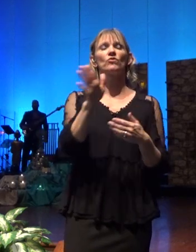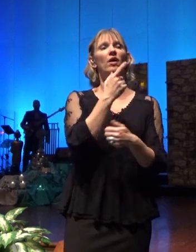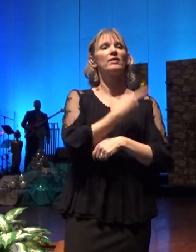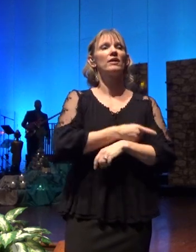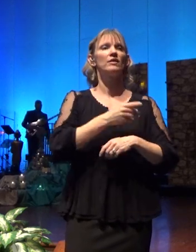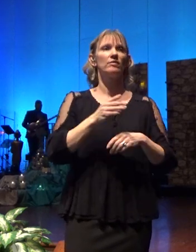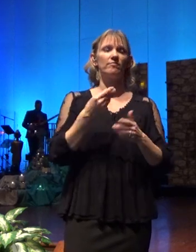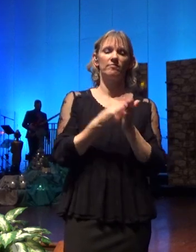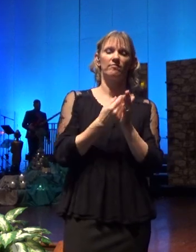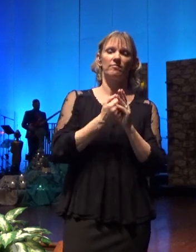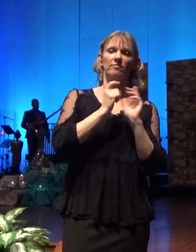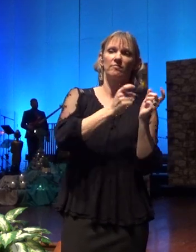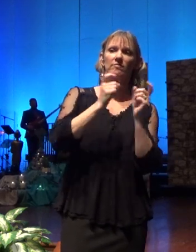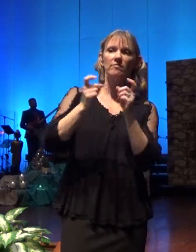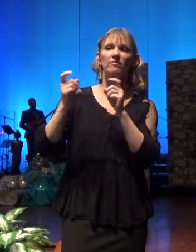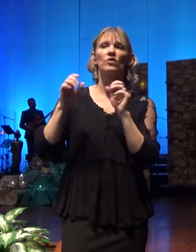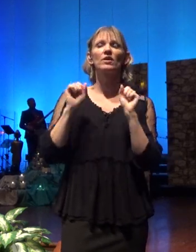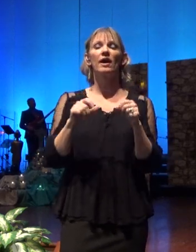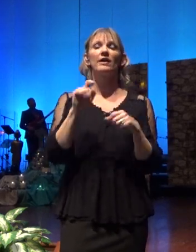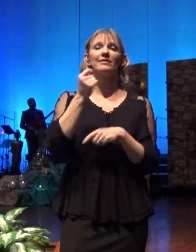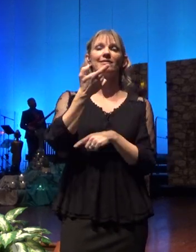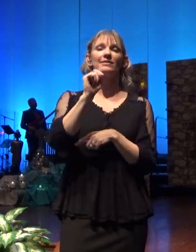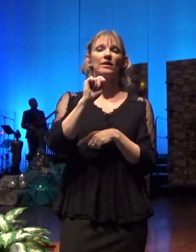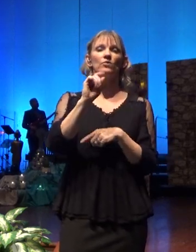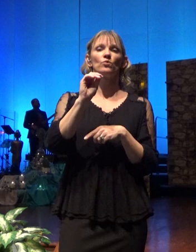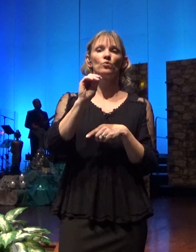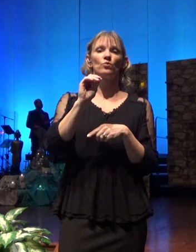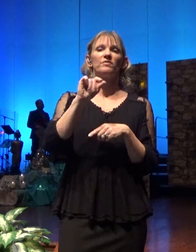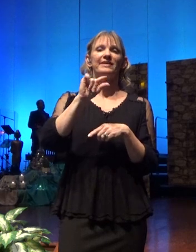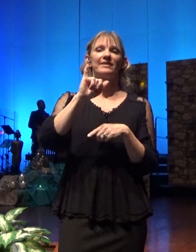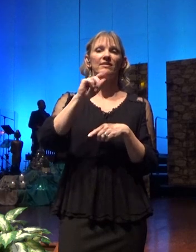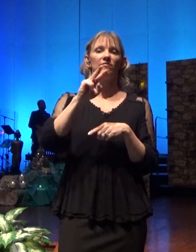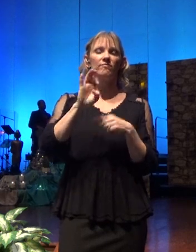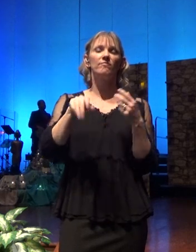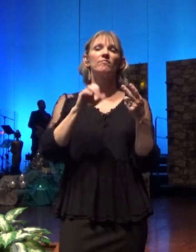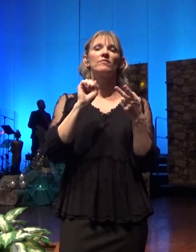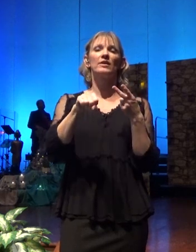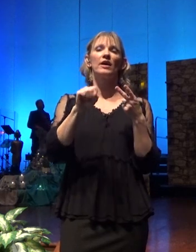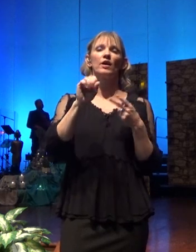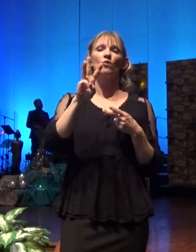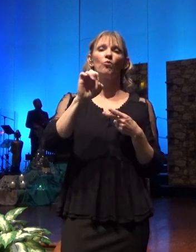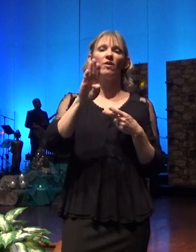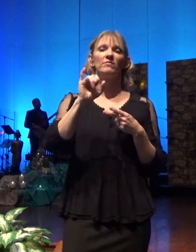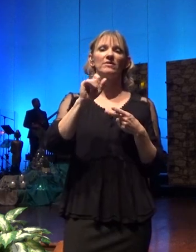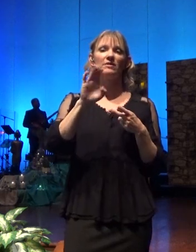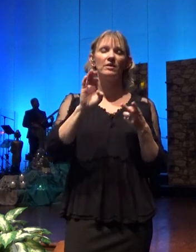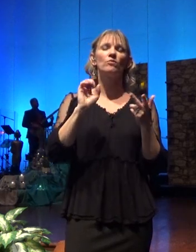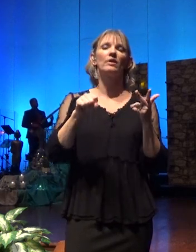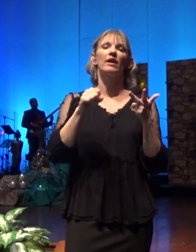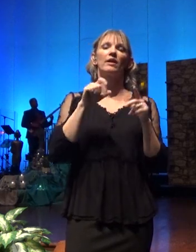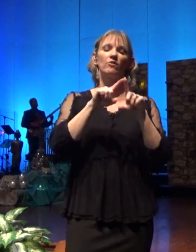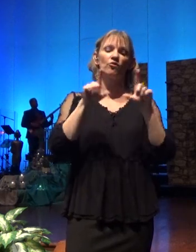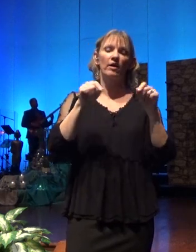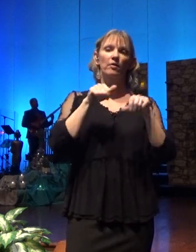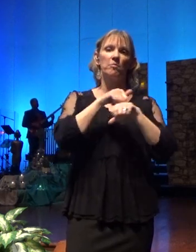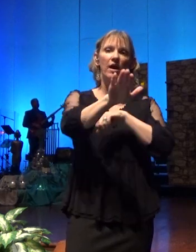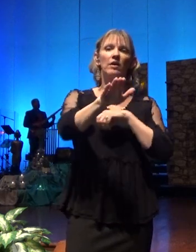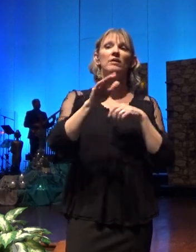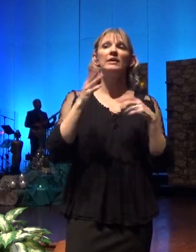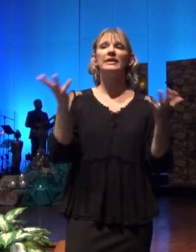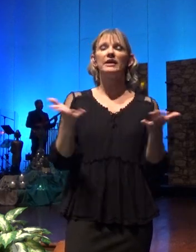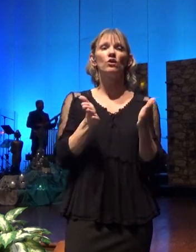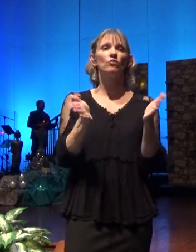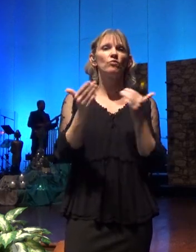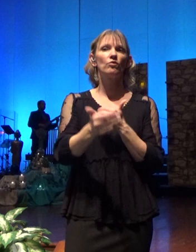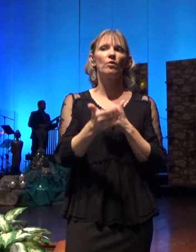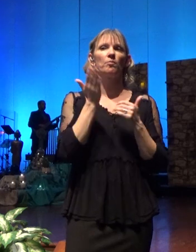do so through our texting to give. You can go to our website. You can mail something in. Those of you who are in the room with us, our ushers will